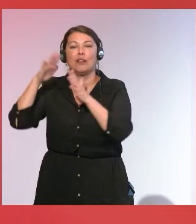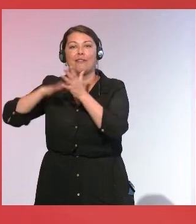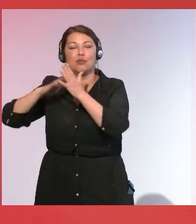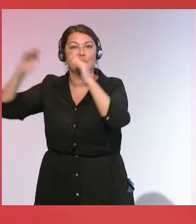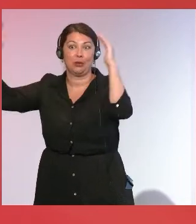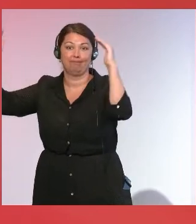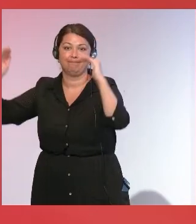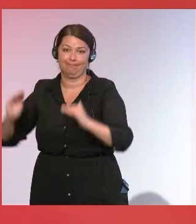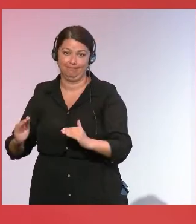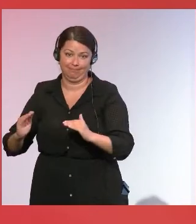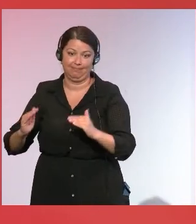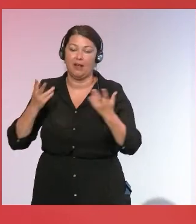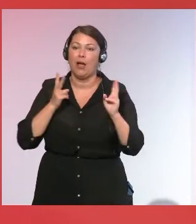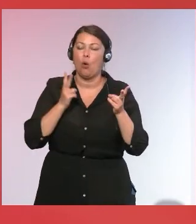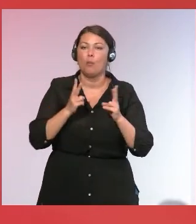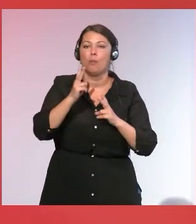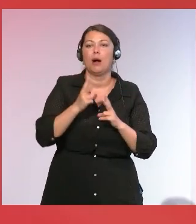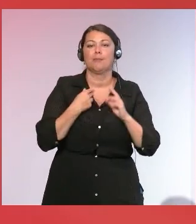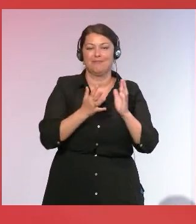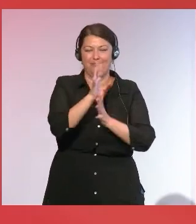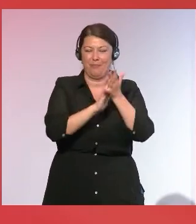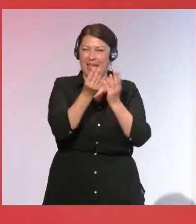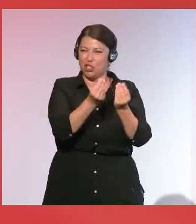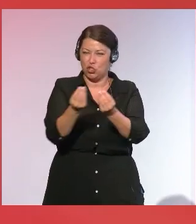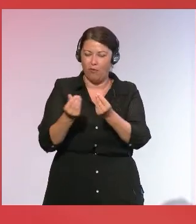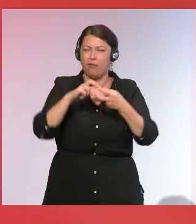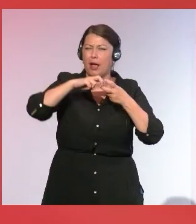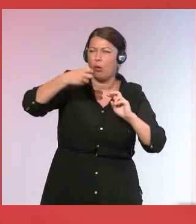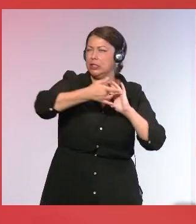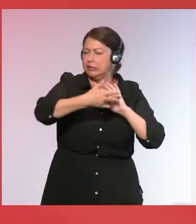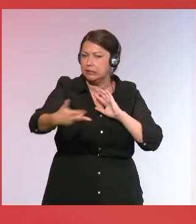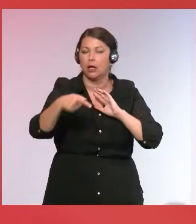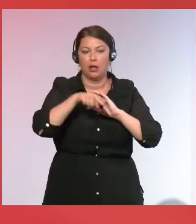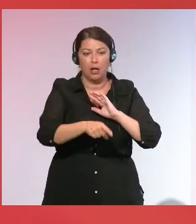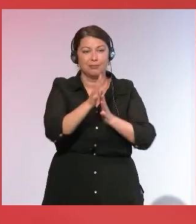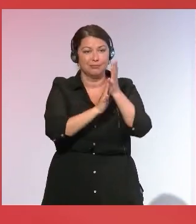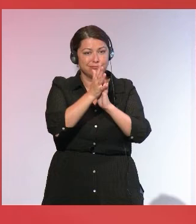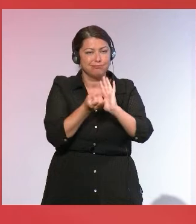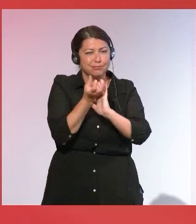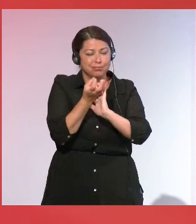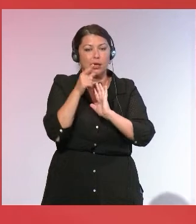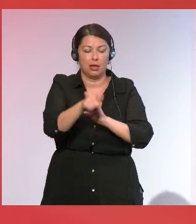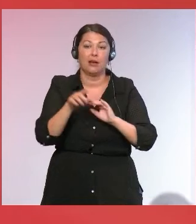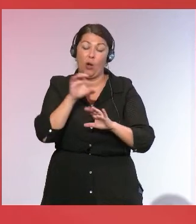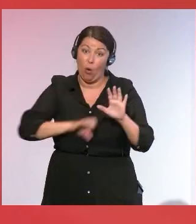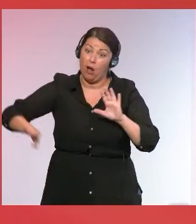news for us. If we can reduce that air pollution, we will reduce respiratory and cardiovascular disease and